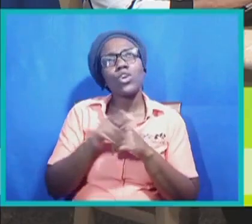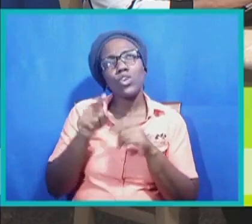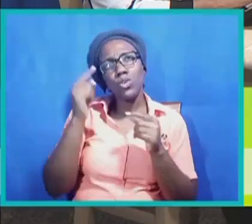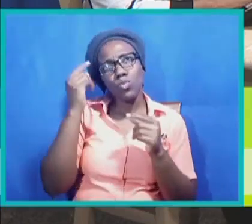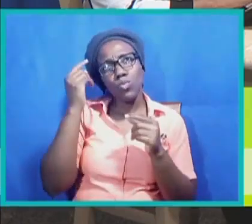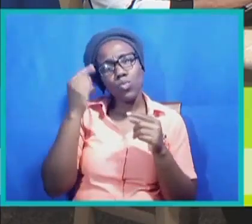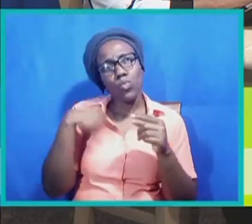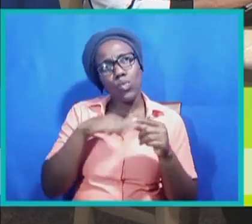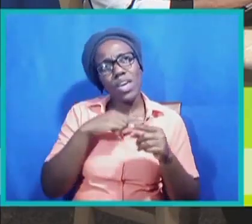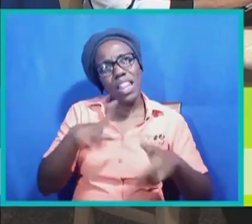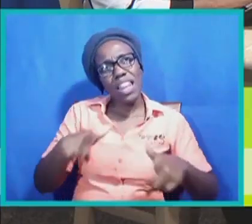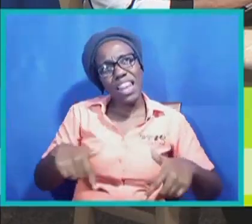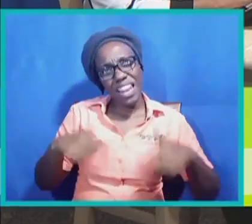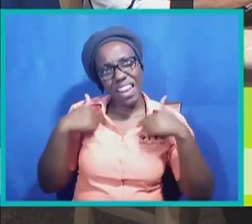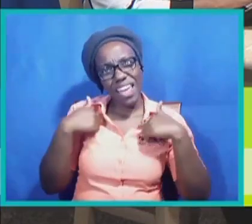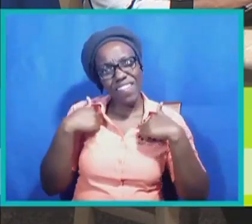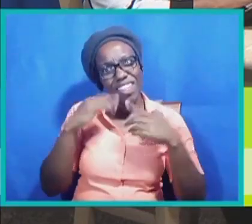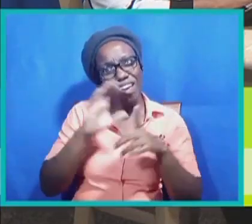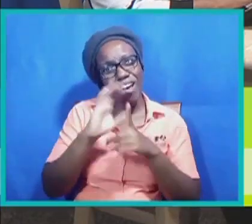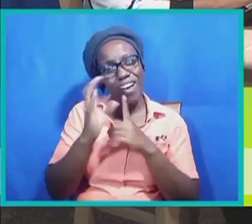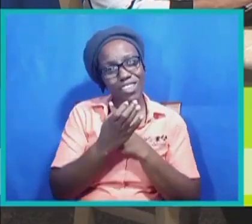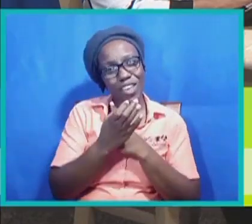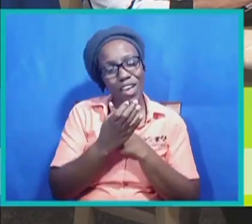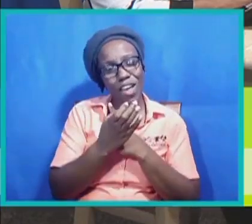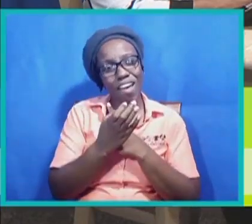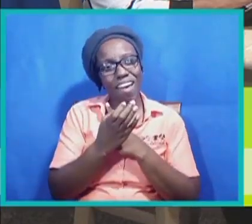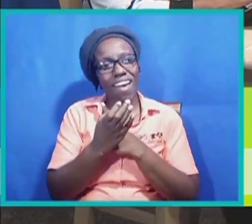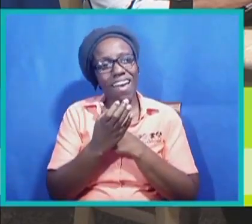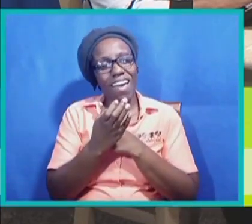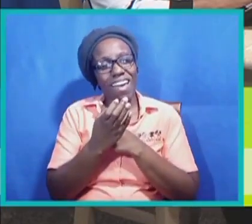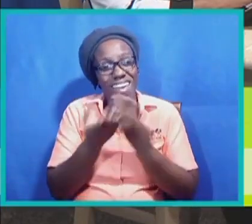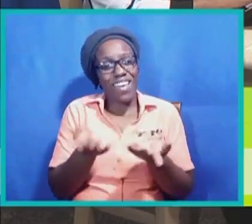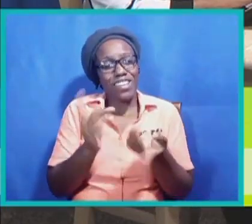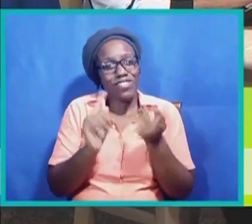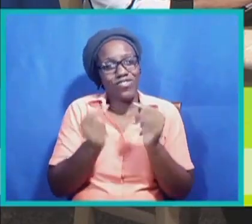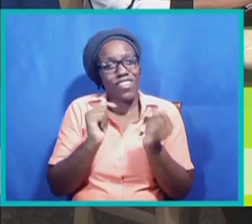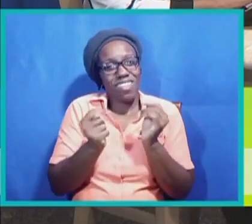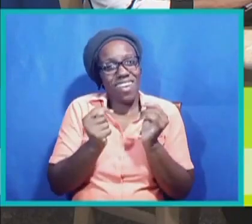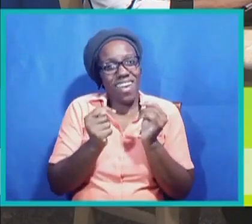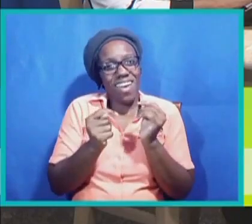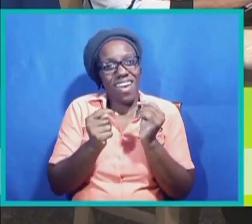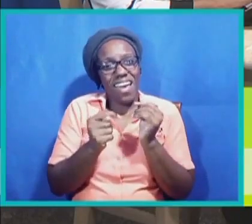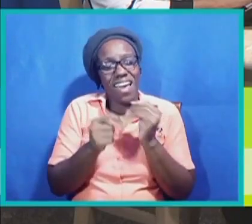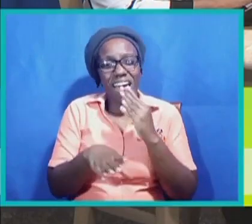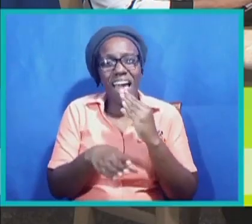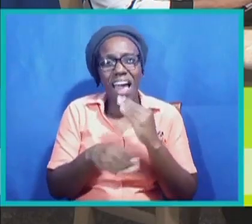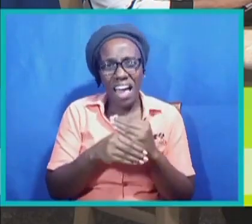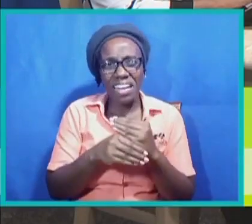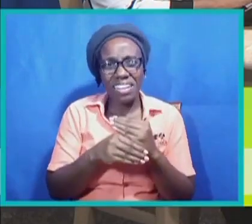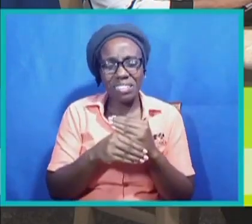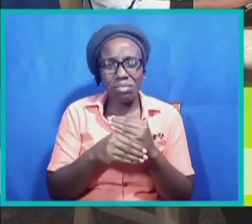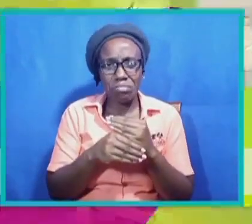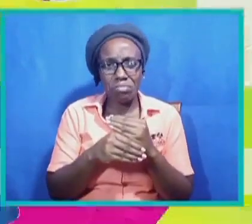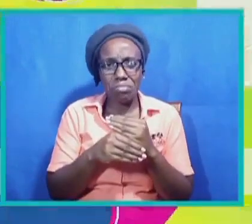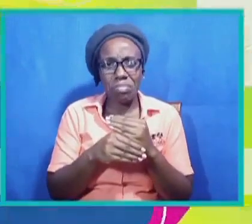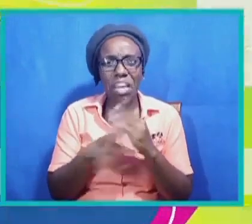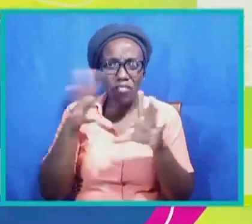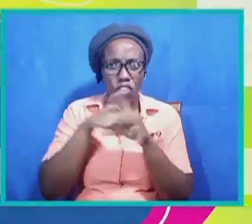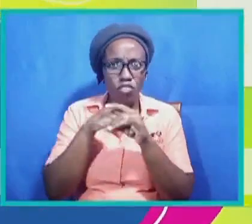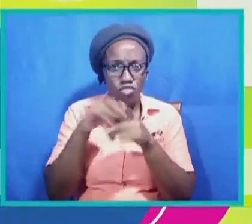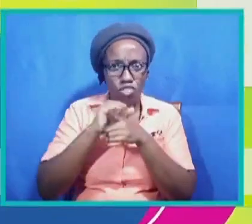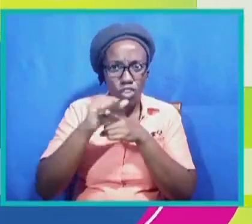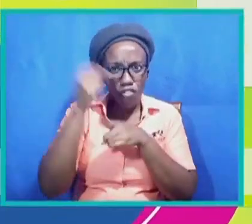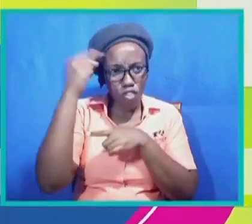it sells. In Trinidad, and I know as part of the training for teachers, we've